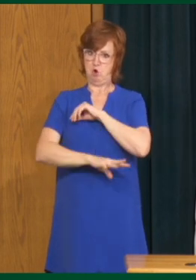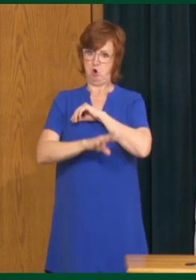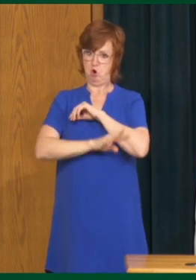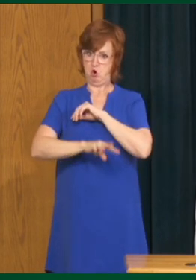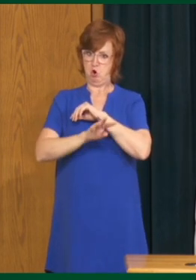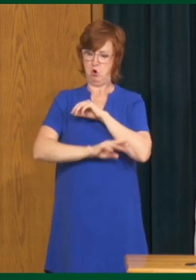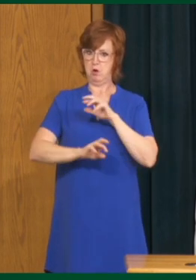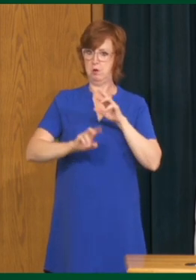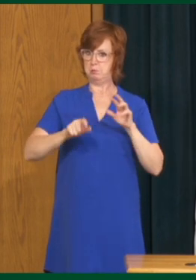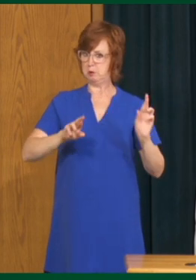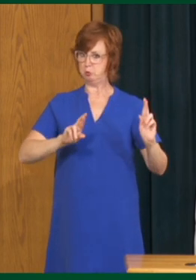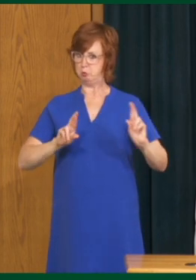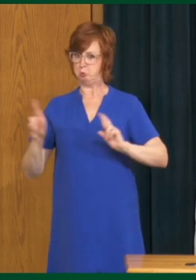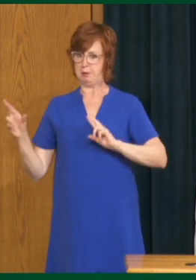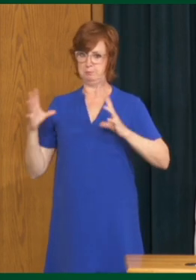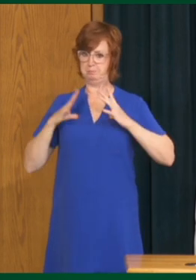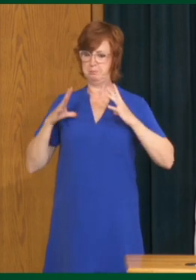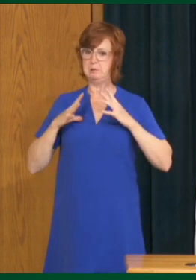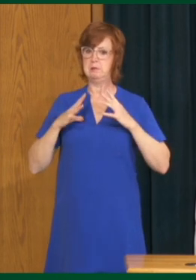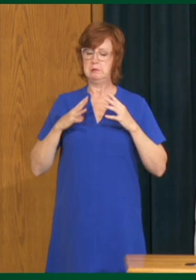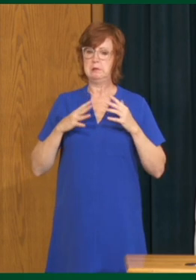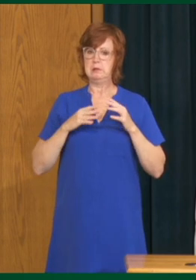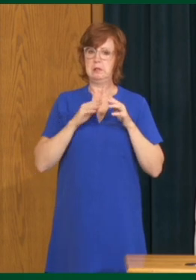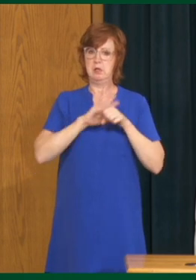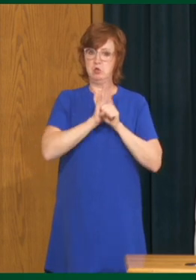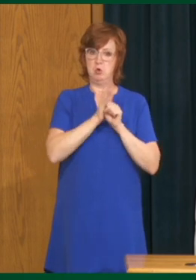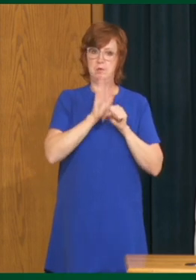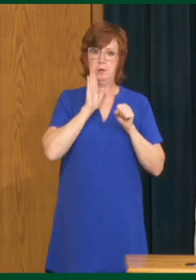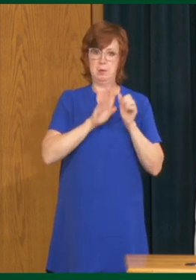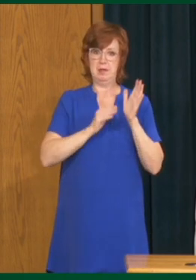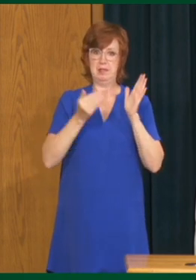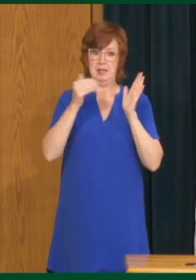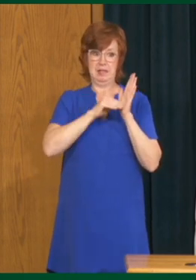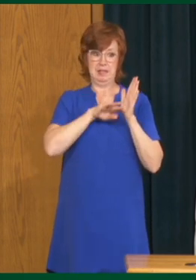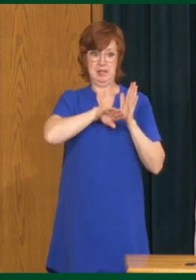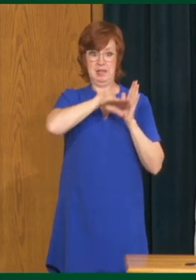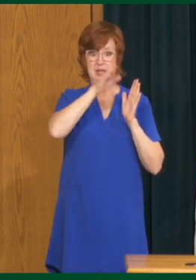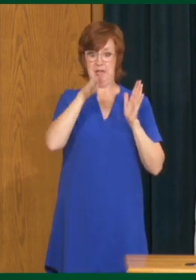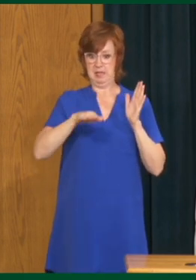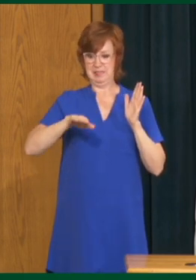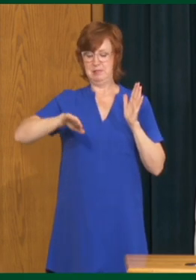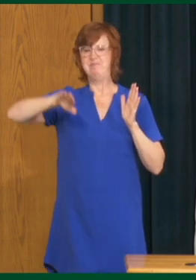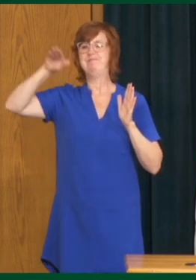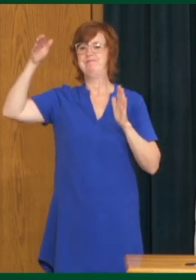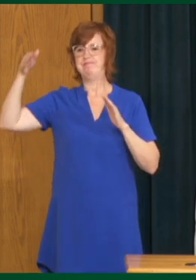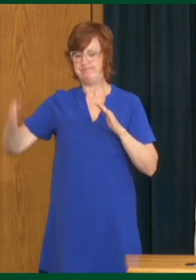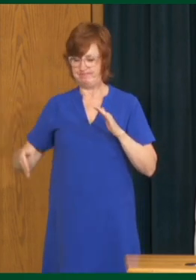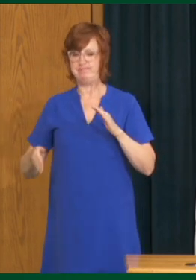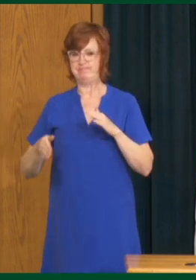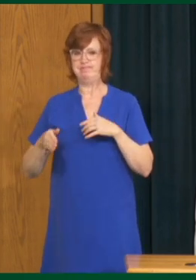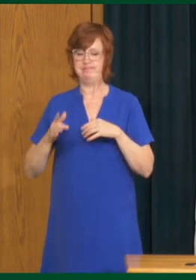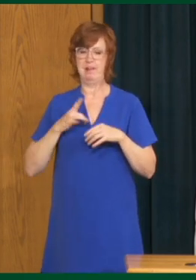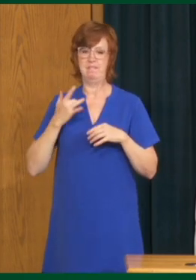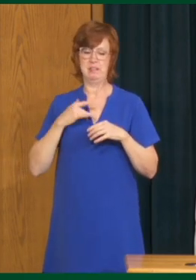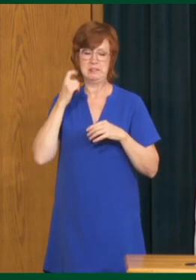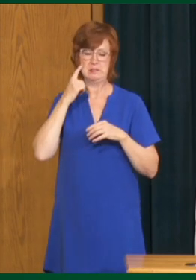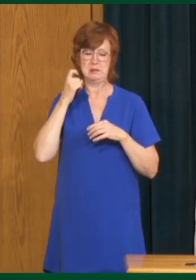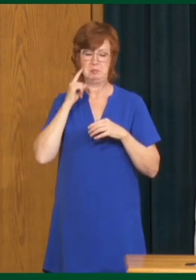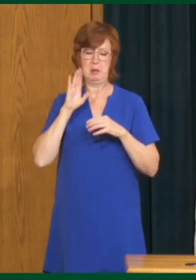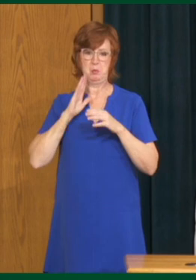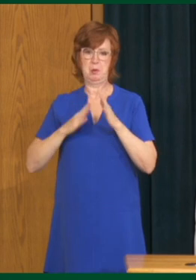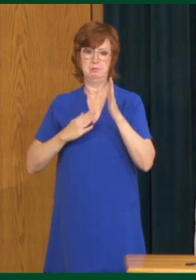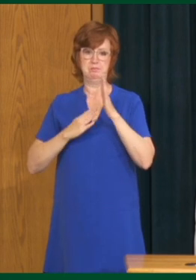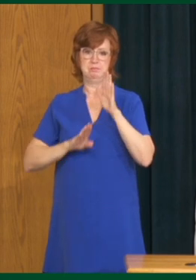to prepare for potentially a second wave and to ensure that we can maintain services at the same time, mitigate the effects of